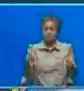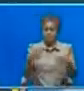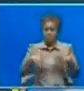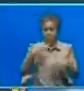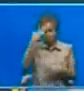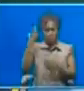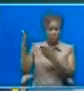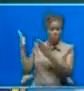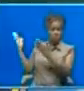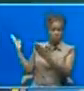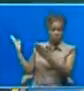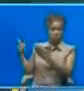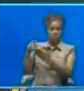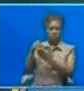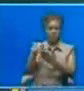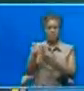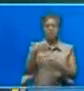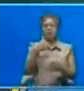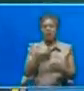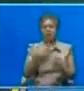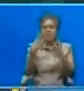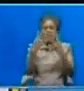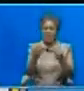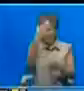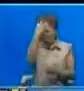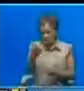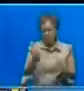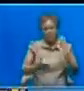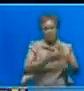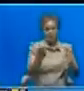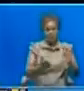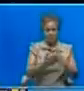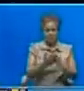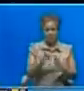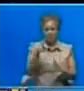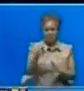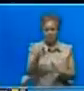him, Evenson is an irrational man who is easy to anger.